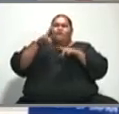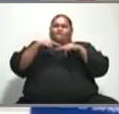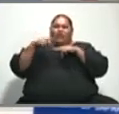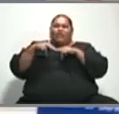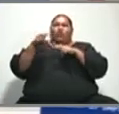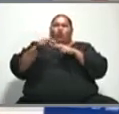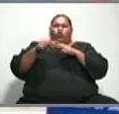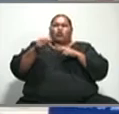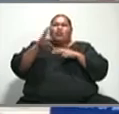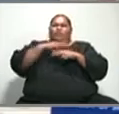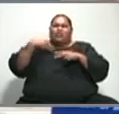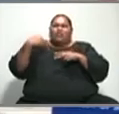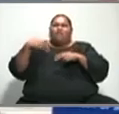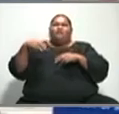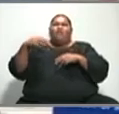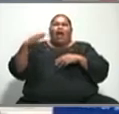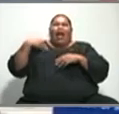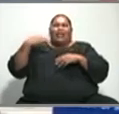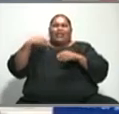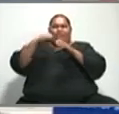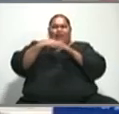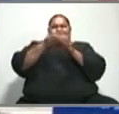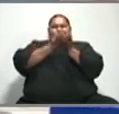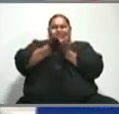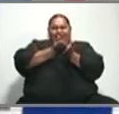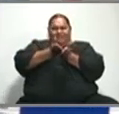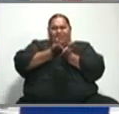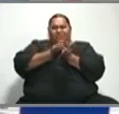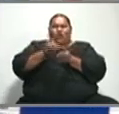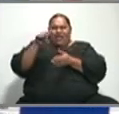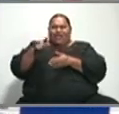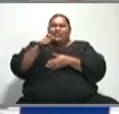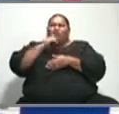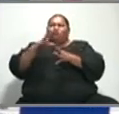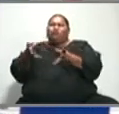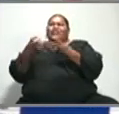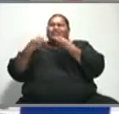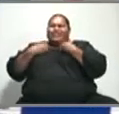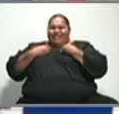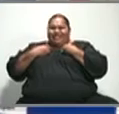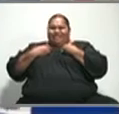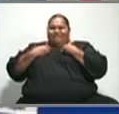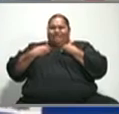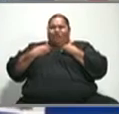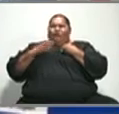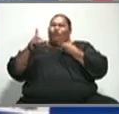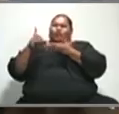of Health and Medical Services. I stand here this afternoon to receive it with our utmost